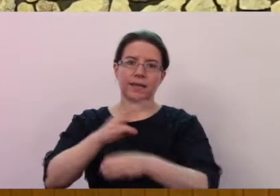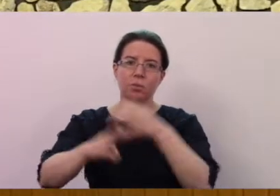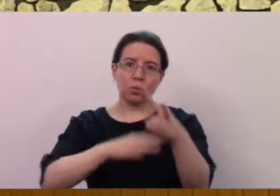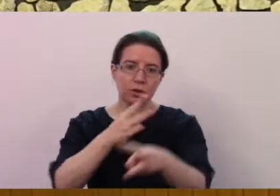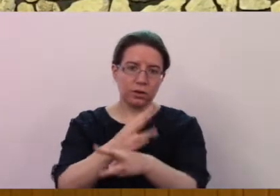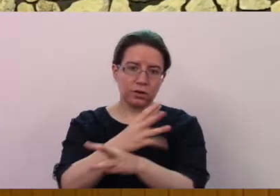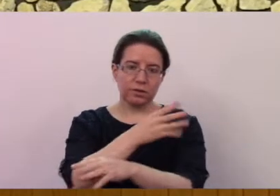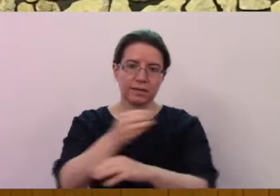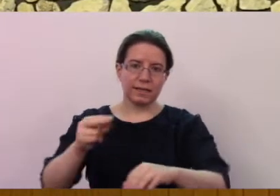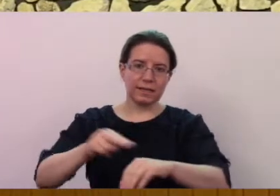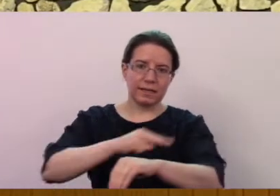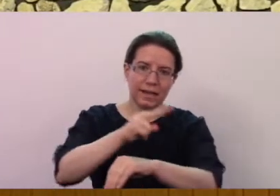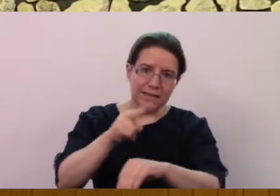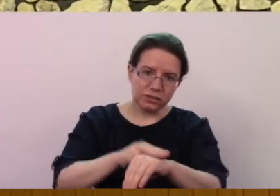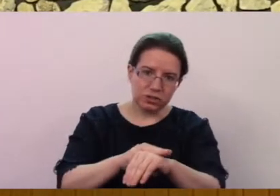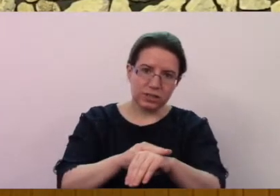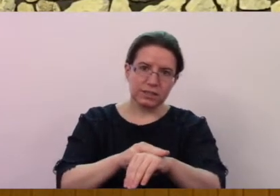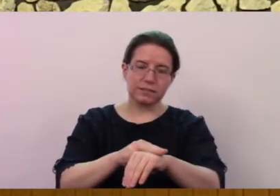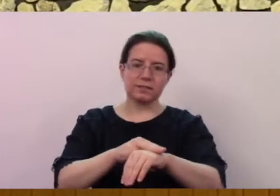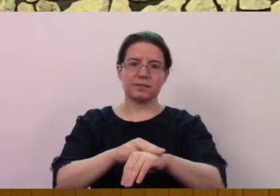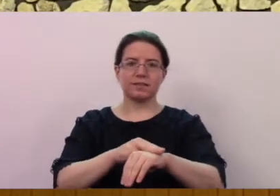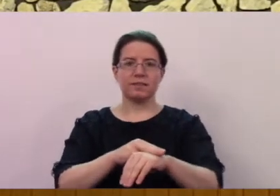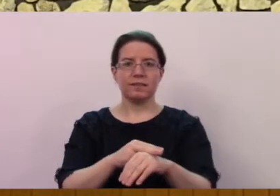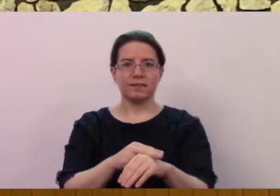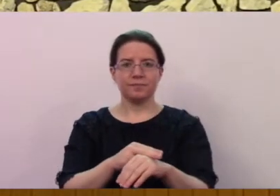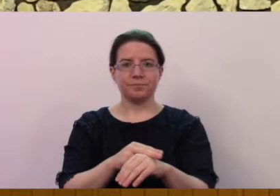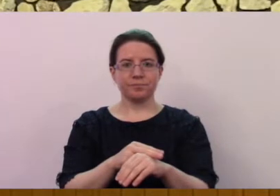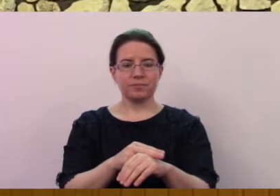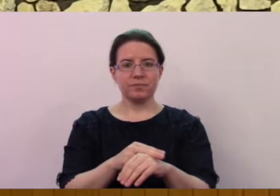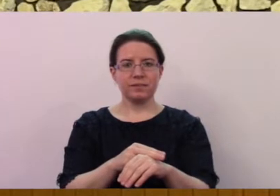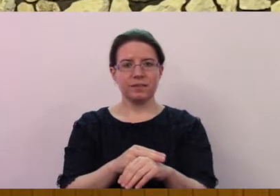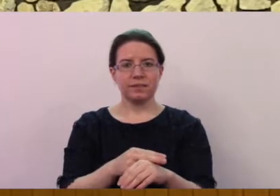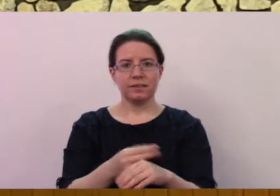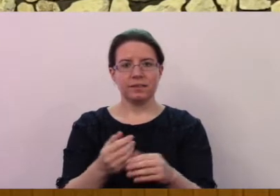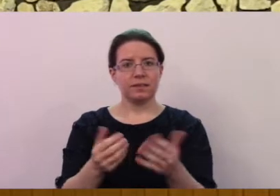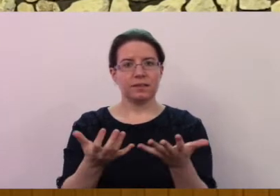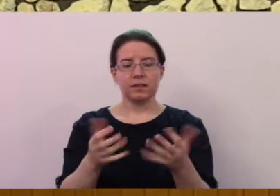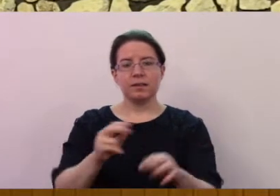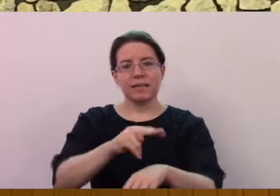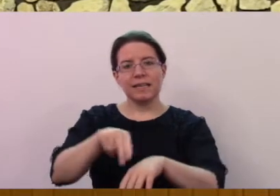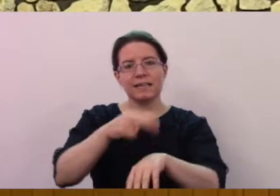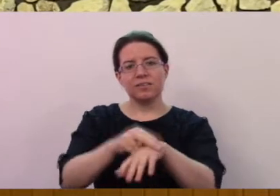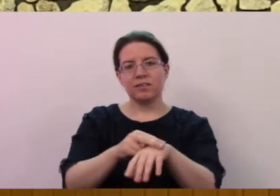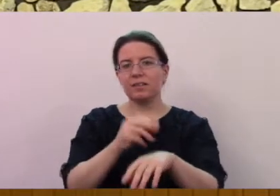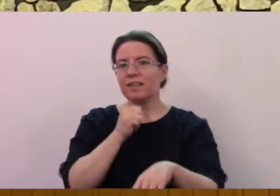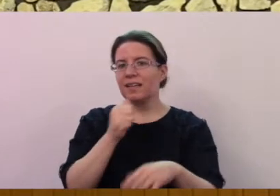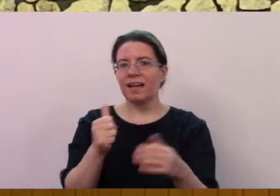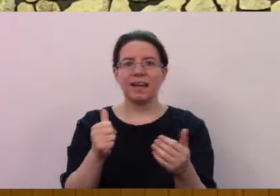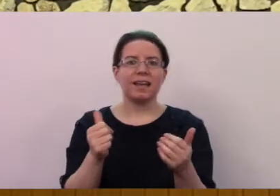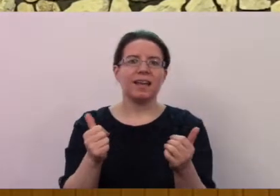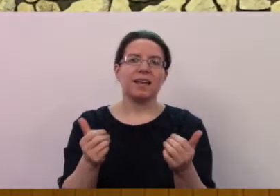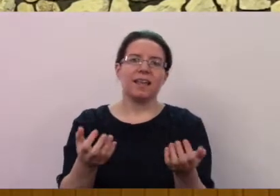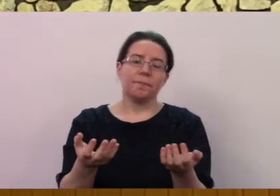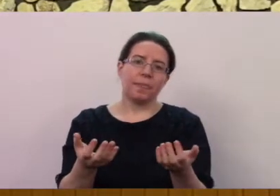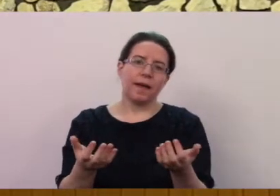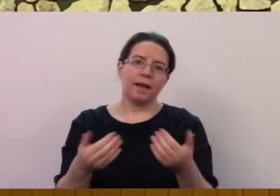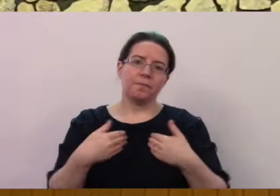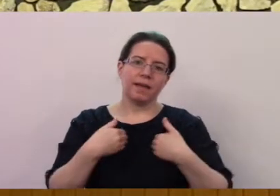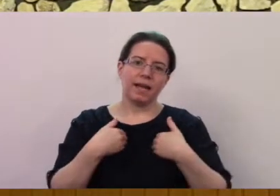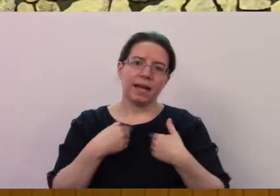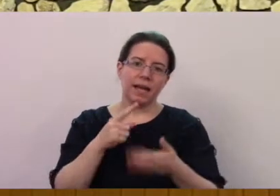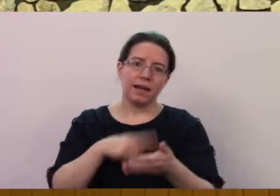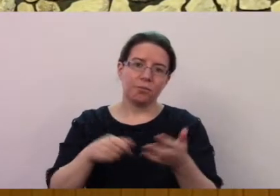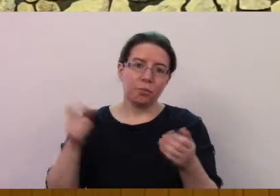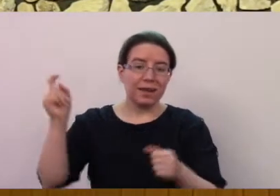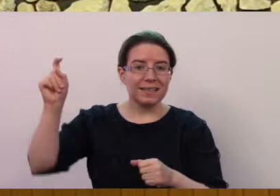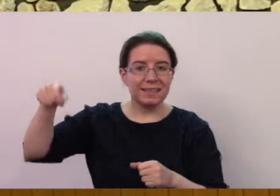bewilderment and perplexity because they're without the resources they need. They're left wanting and embarrassed and in